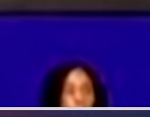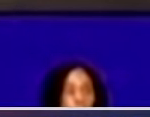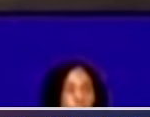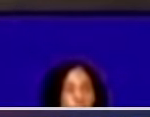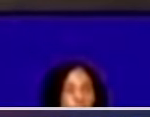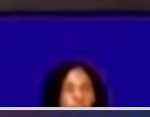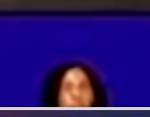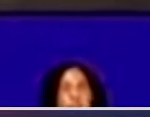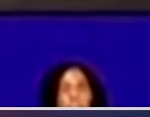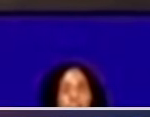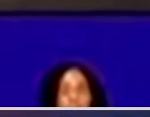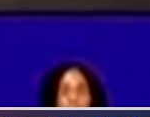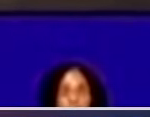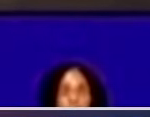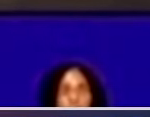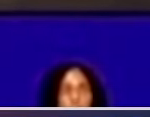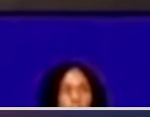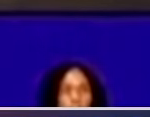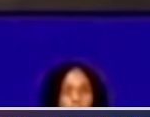the DA's playbook.